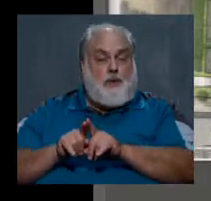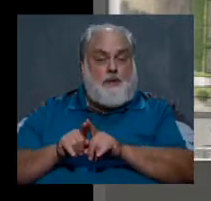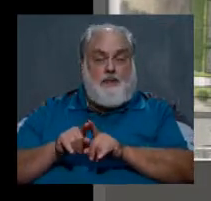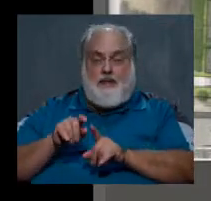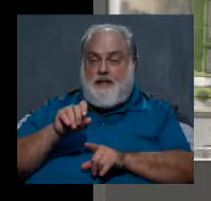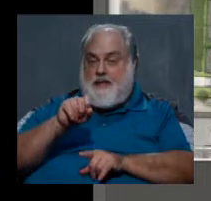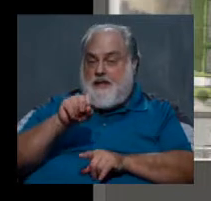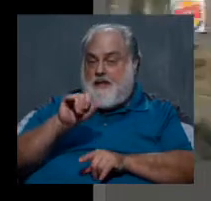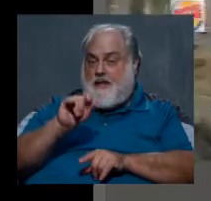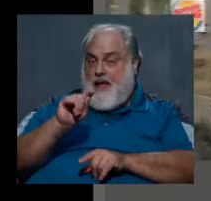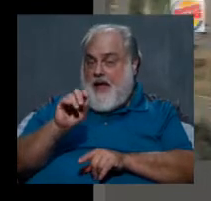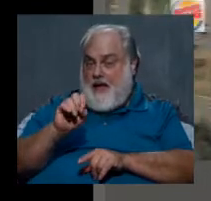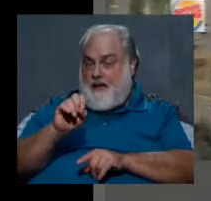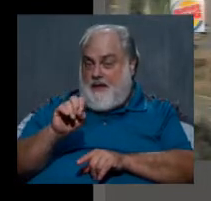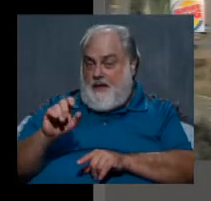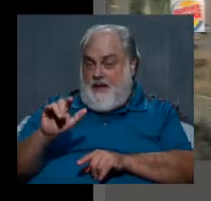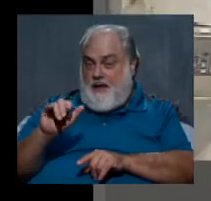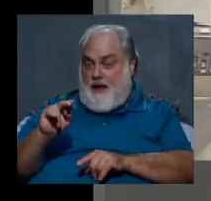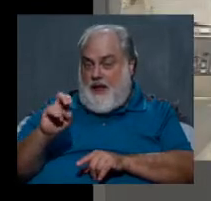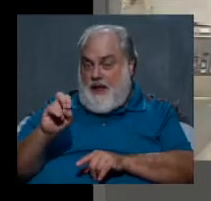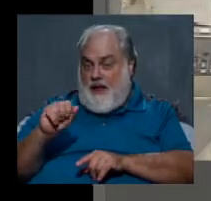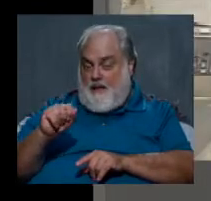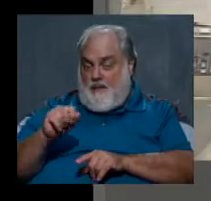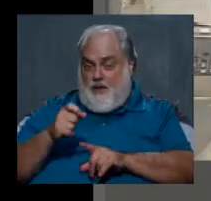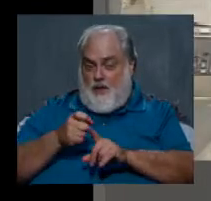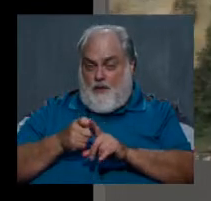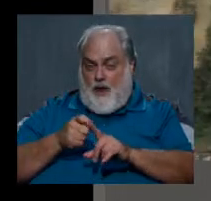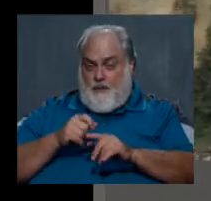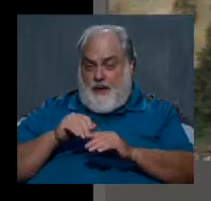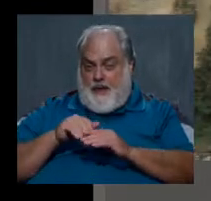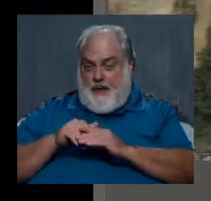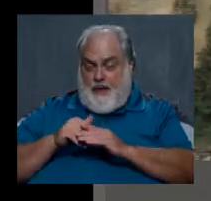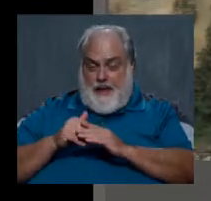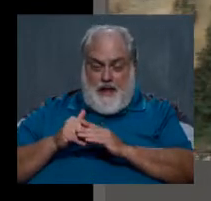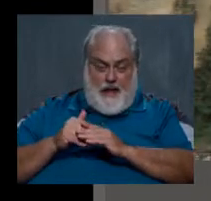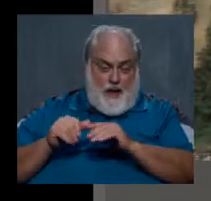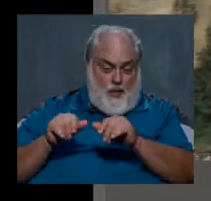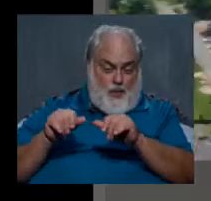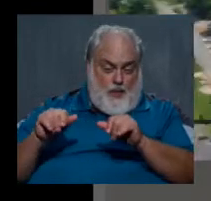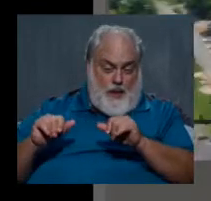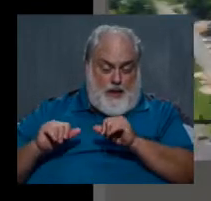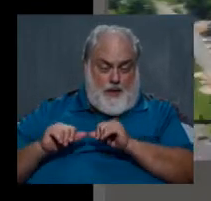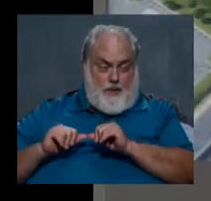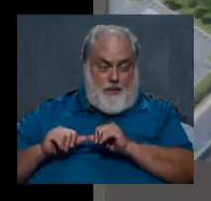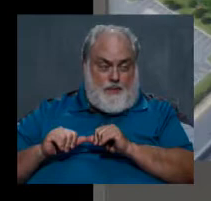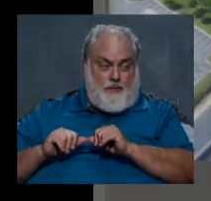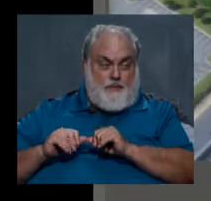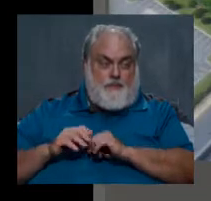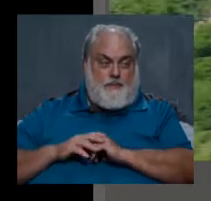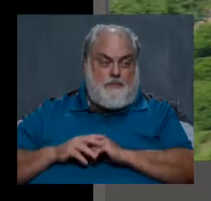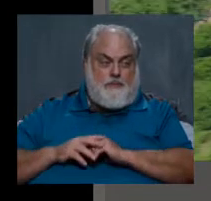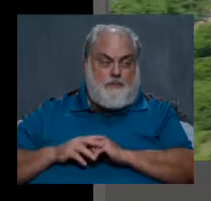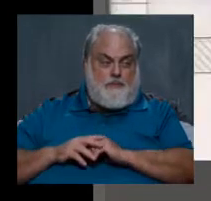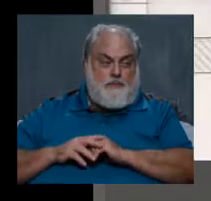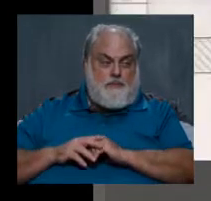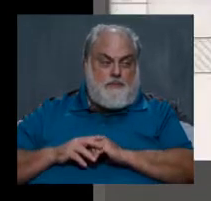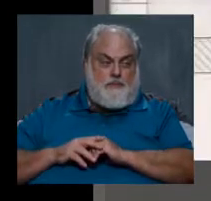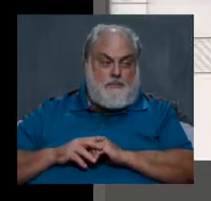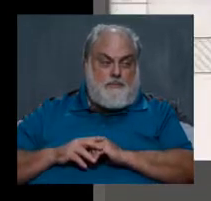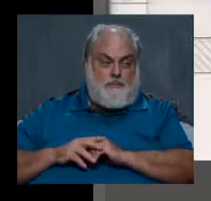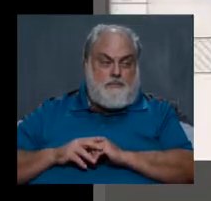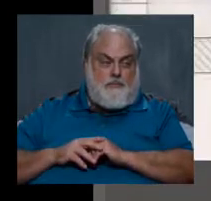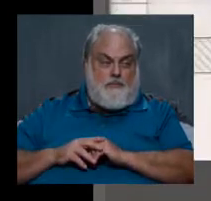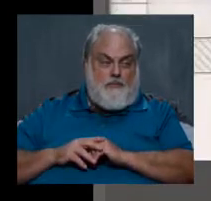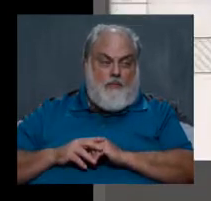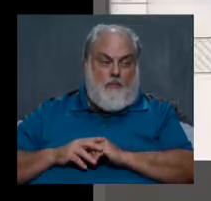lines in and from the site. If we could have that slide, please. It shows those sections cut through